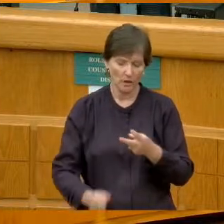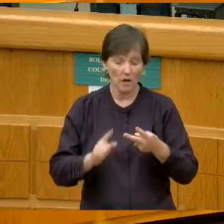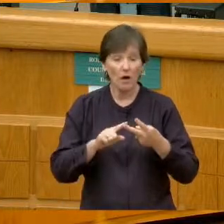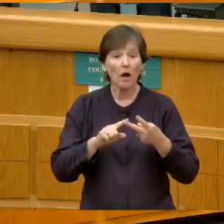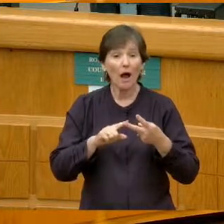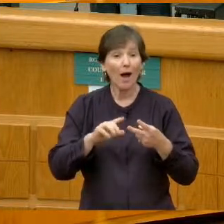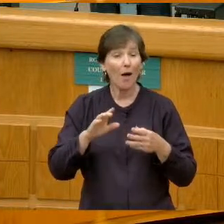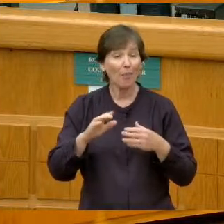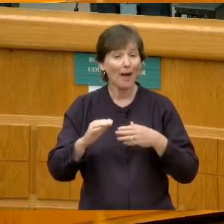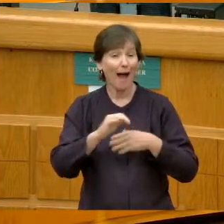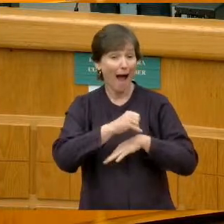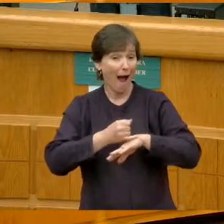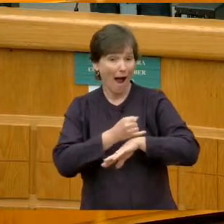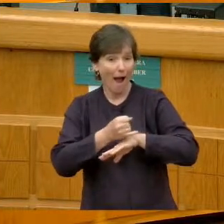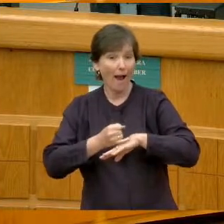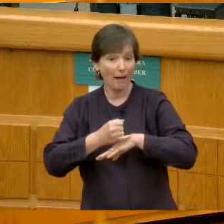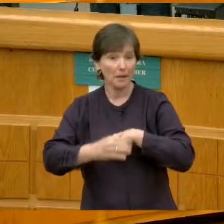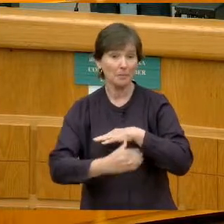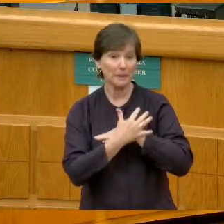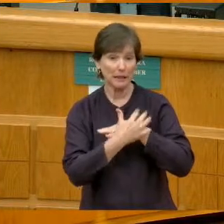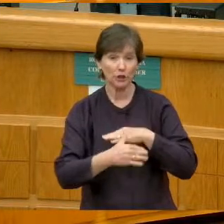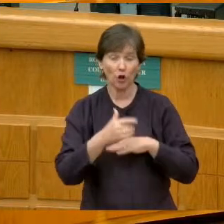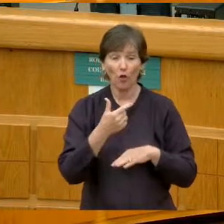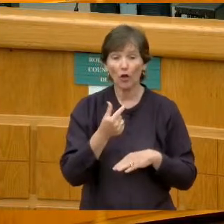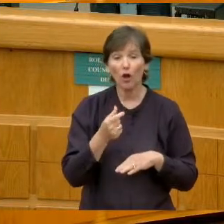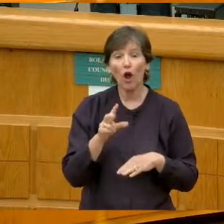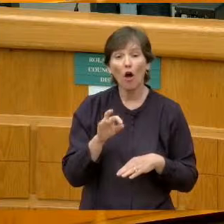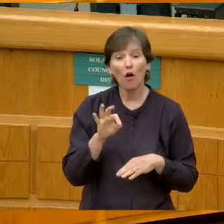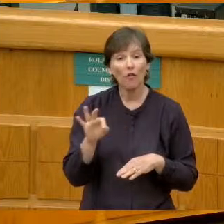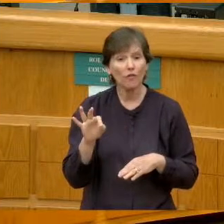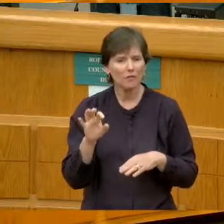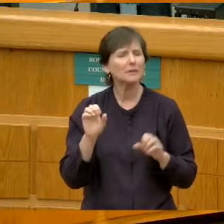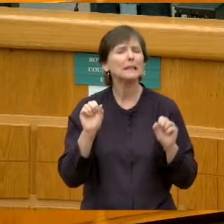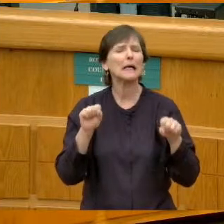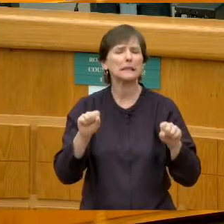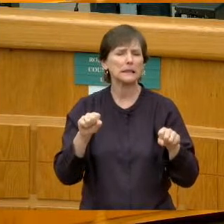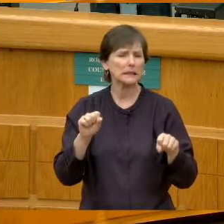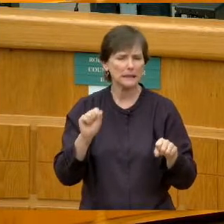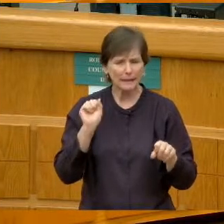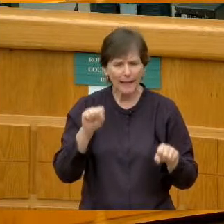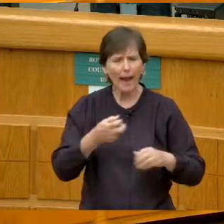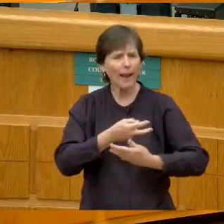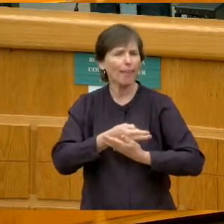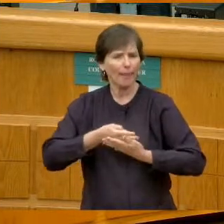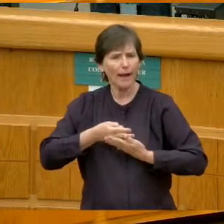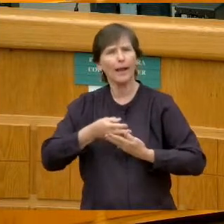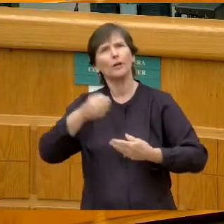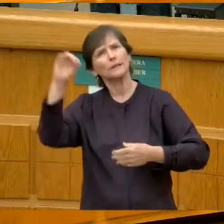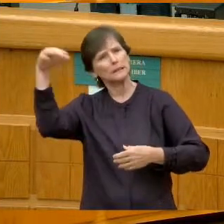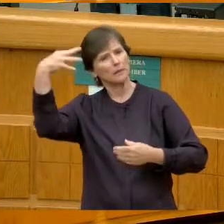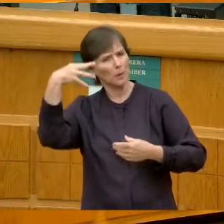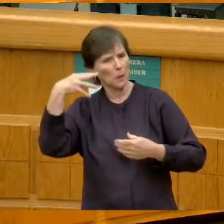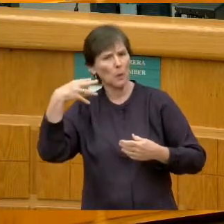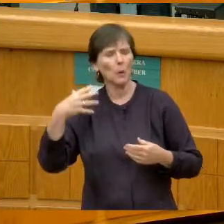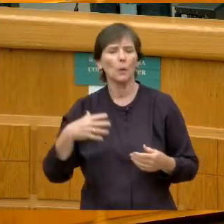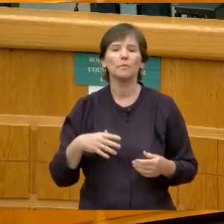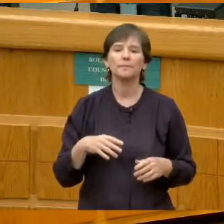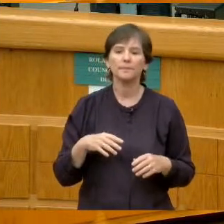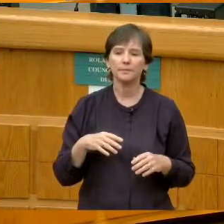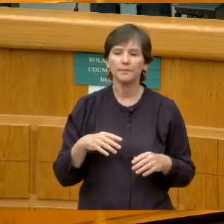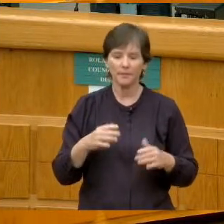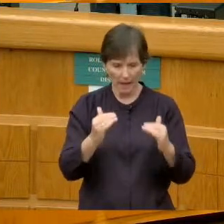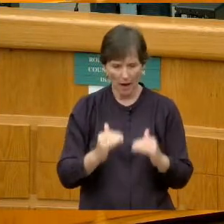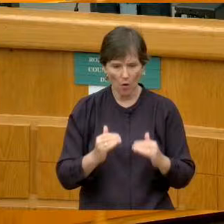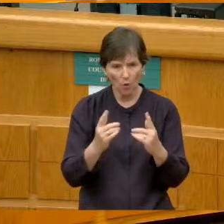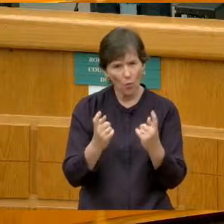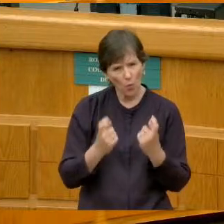posted, so no laying down on the Bay beaches. Can I do overnight camping? Can I pitch a tent